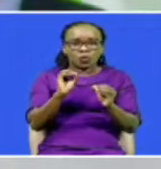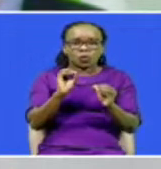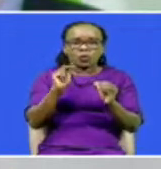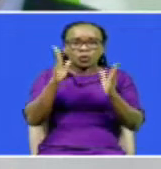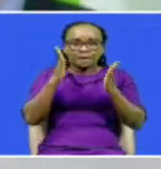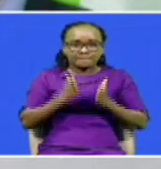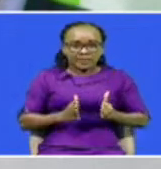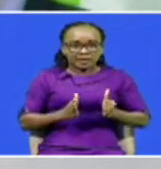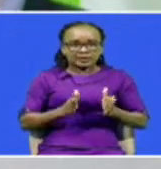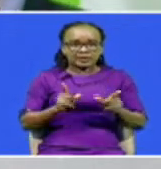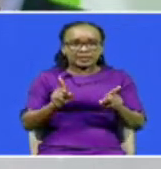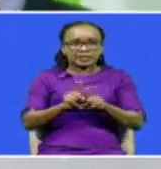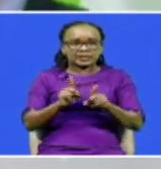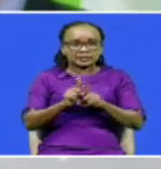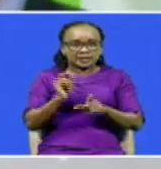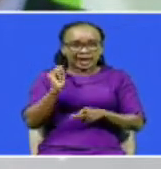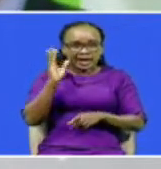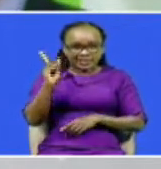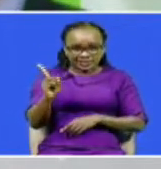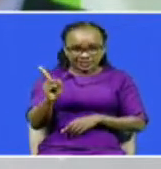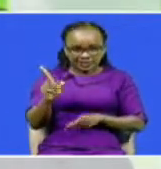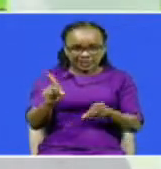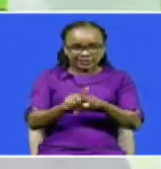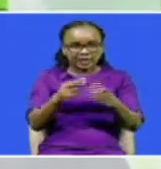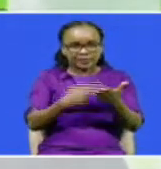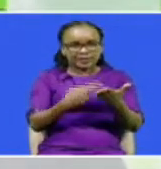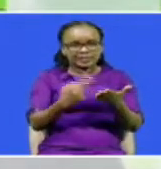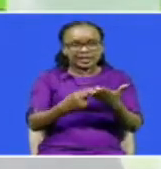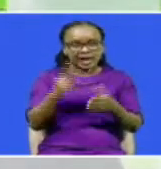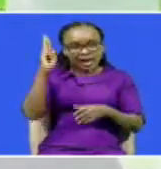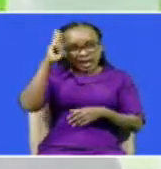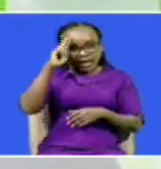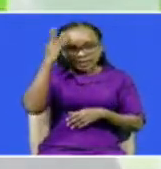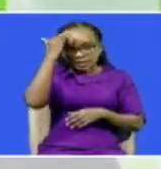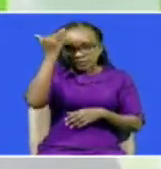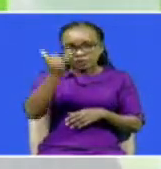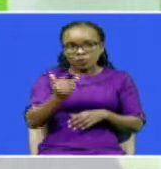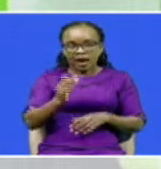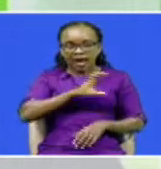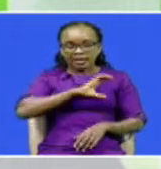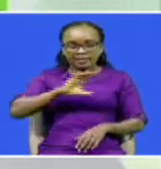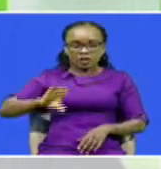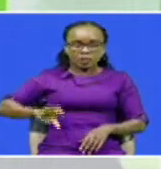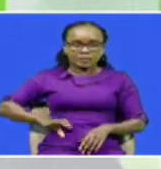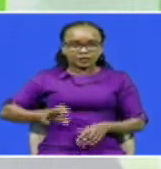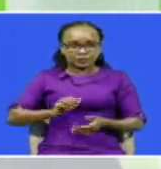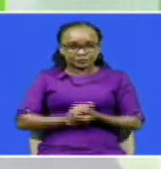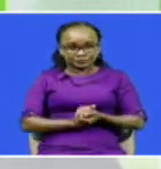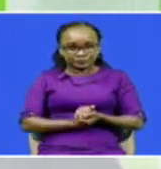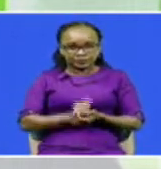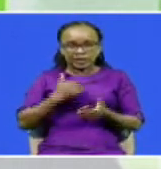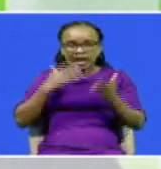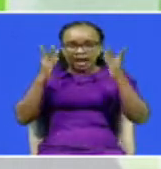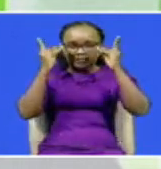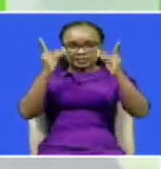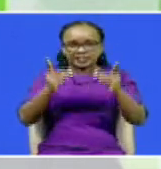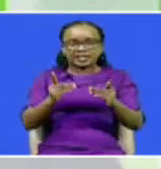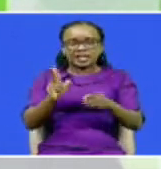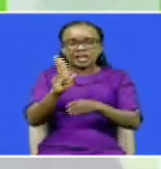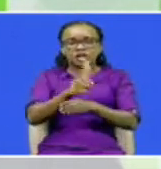long as they have an ID and they are registered. The reason why the commission has decided to